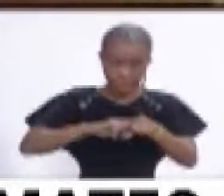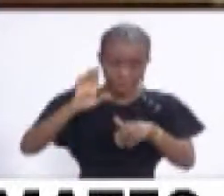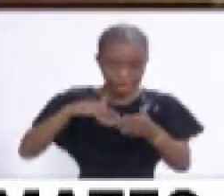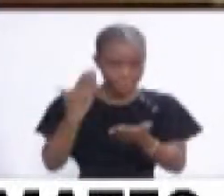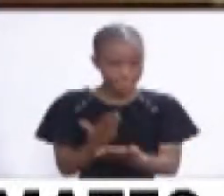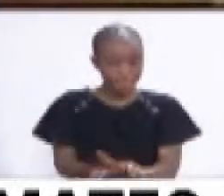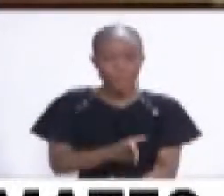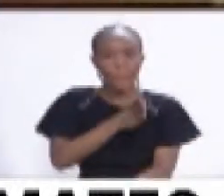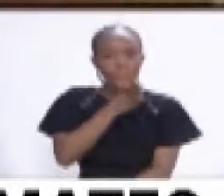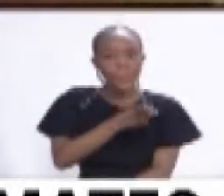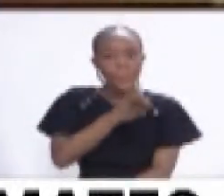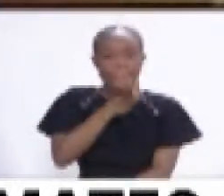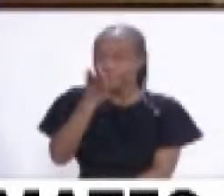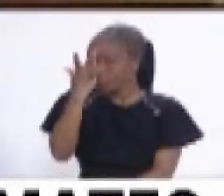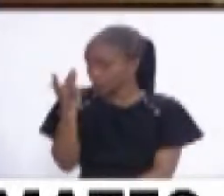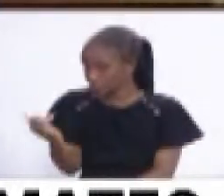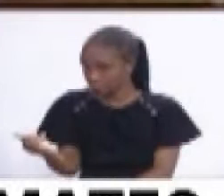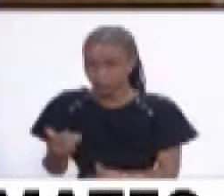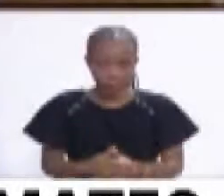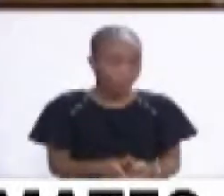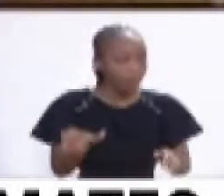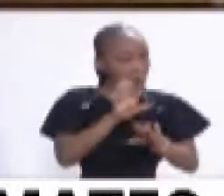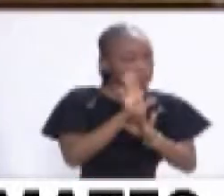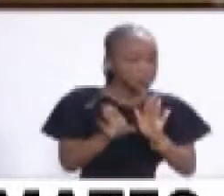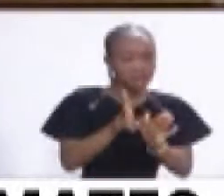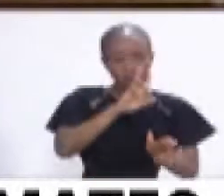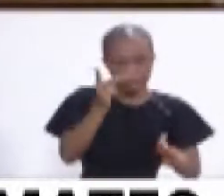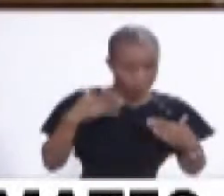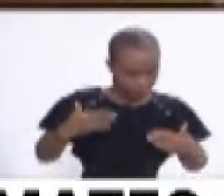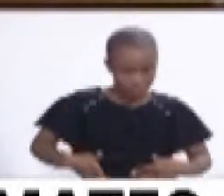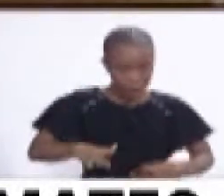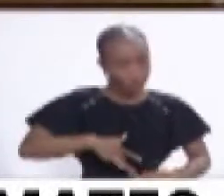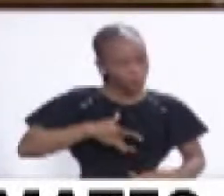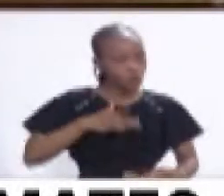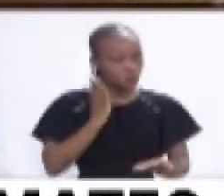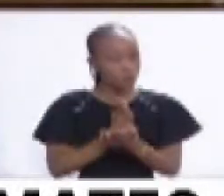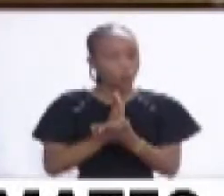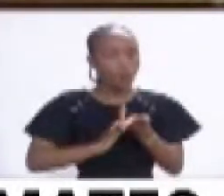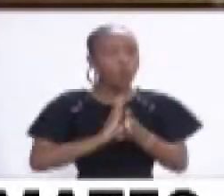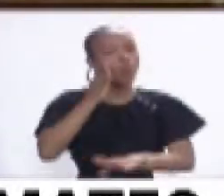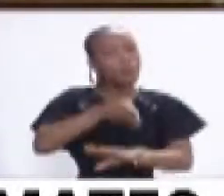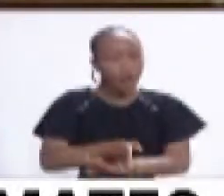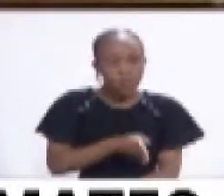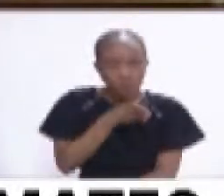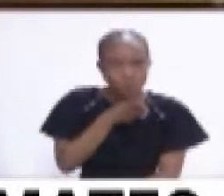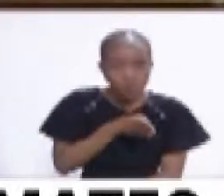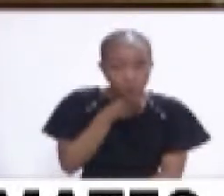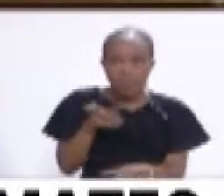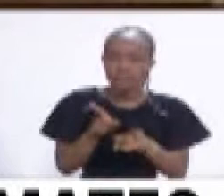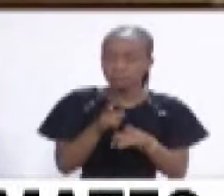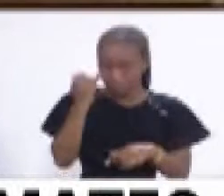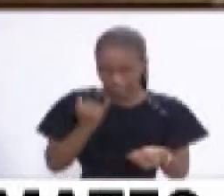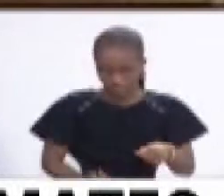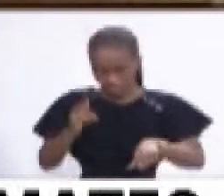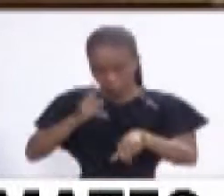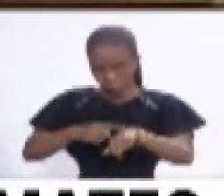borrowing, because every Kenyan feels we have actually overborrowed, and it is the high